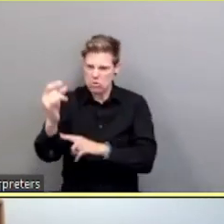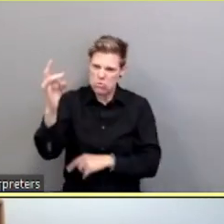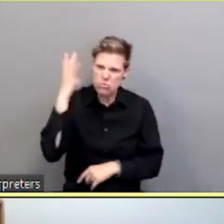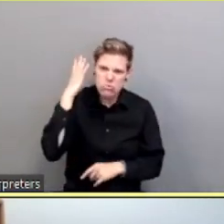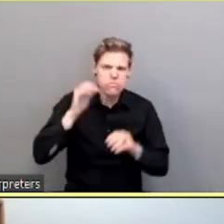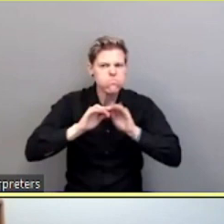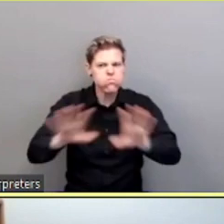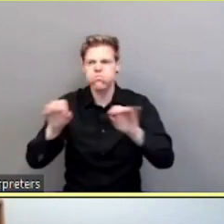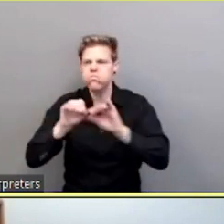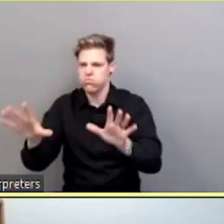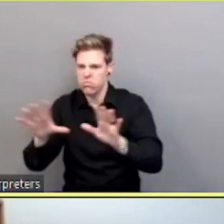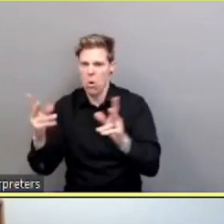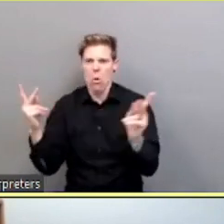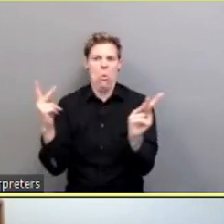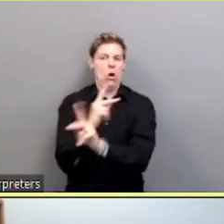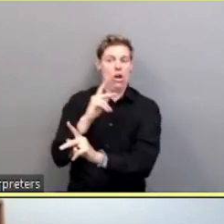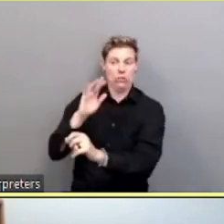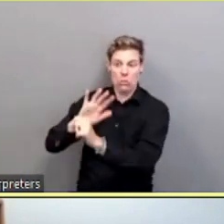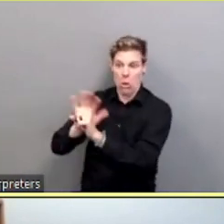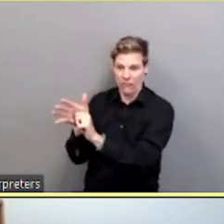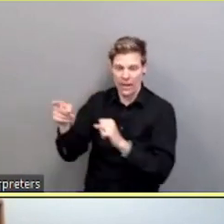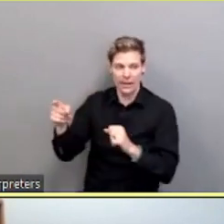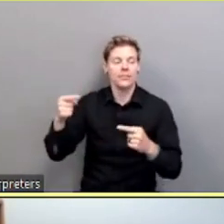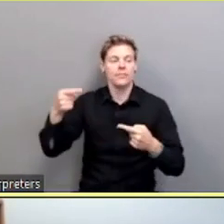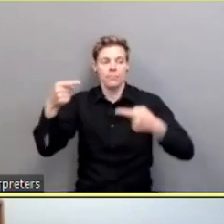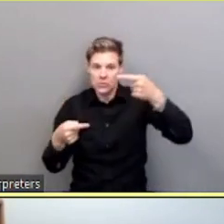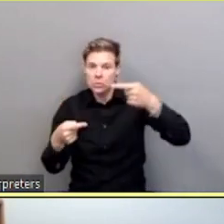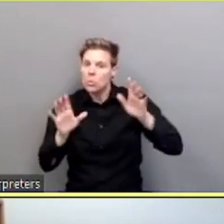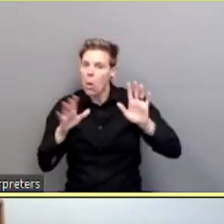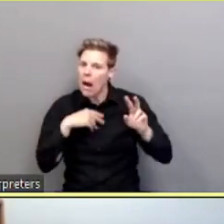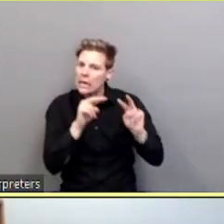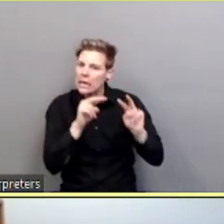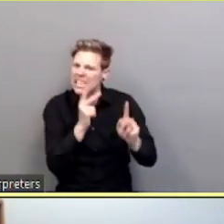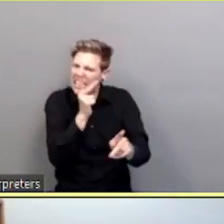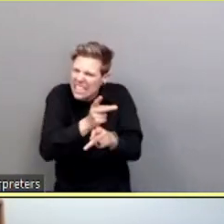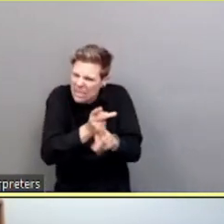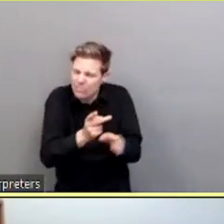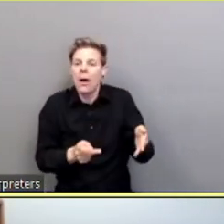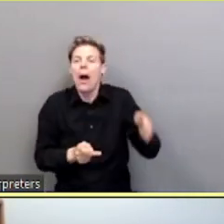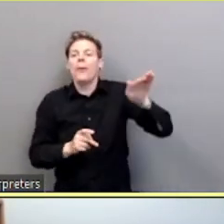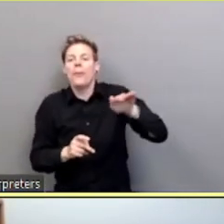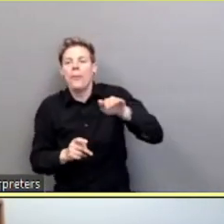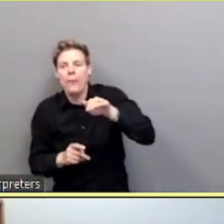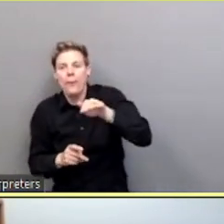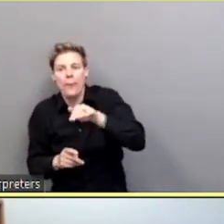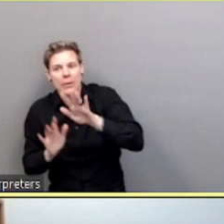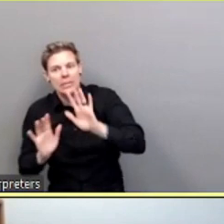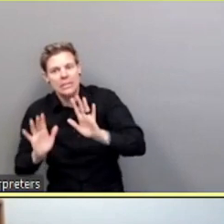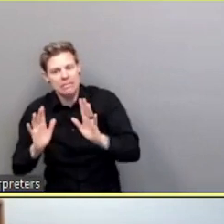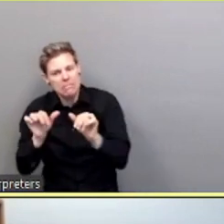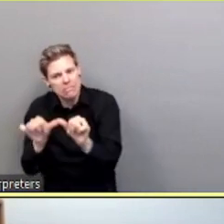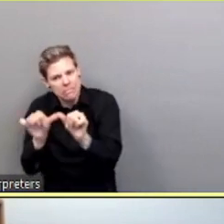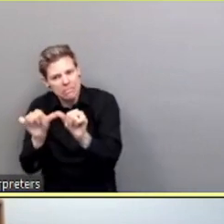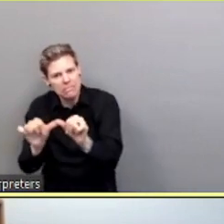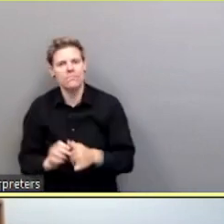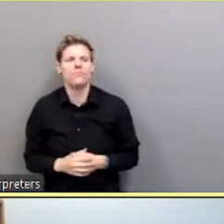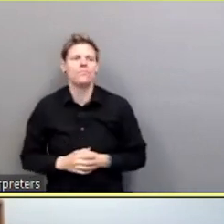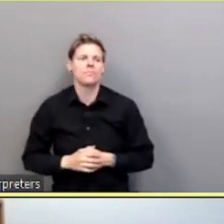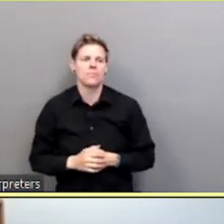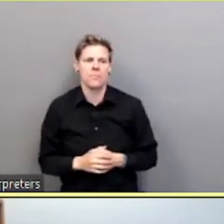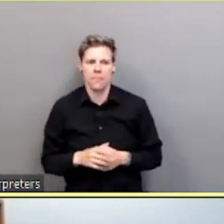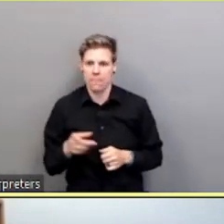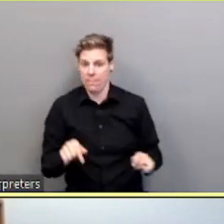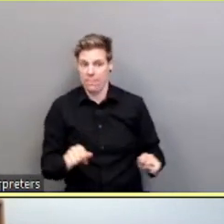impact. Okay, let's go ahead to the next slide. And so this one you're also familiar with. This